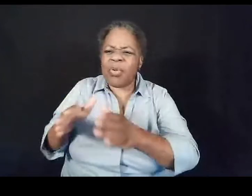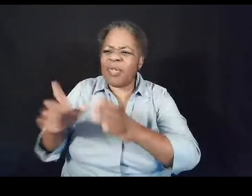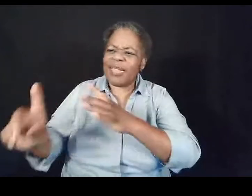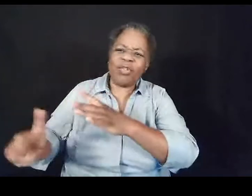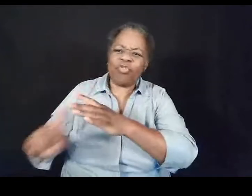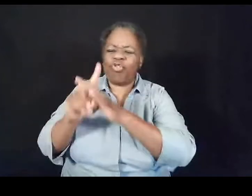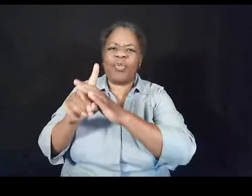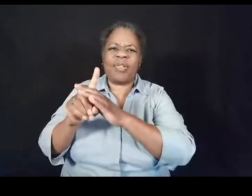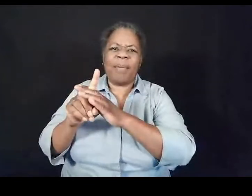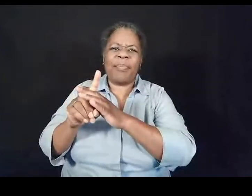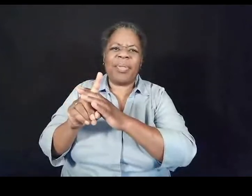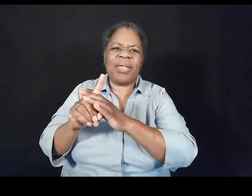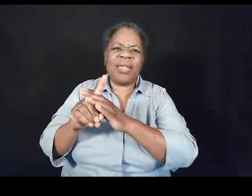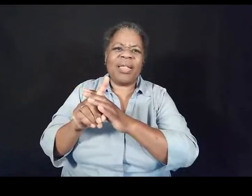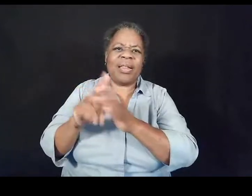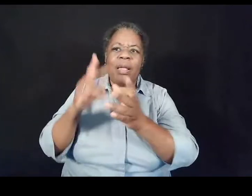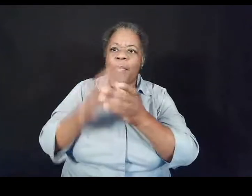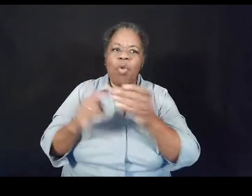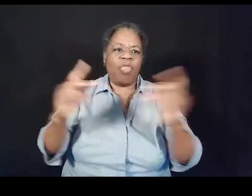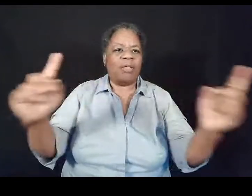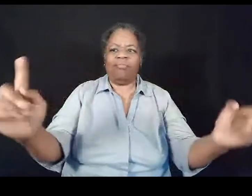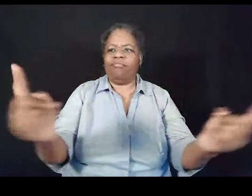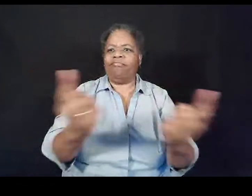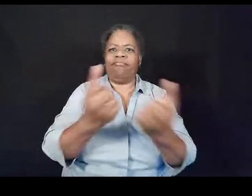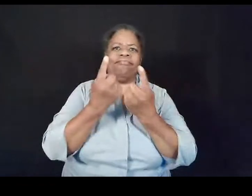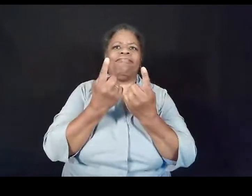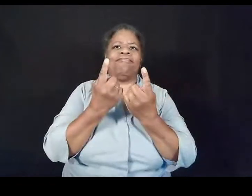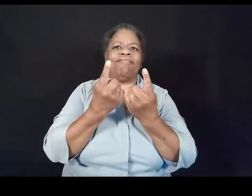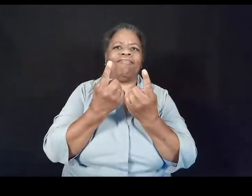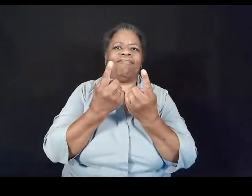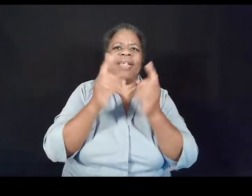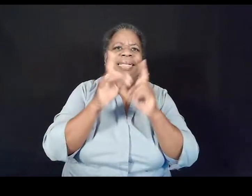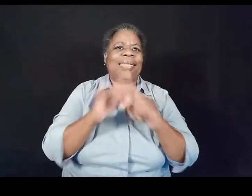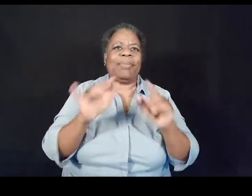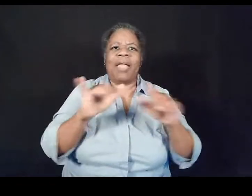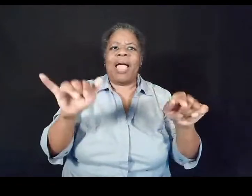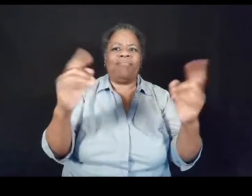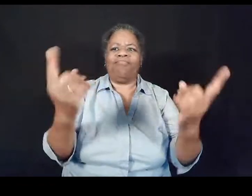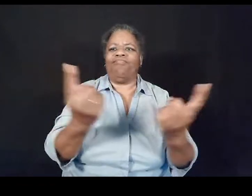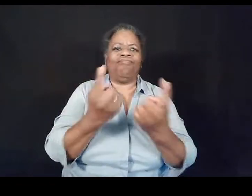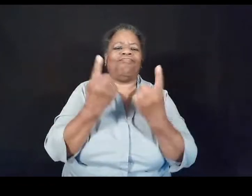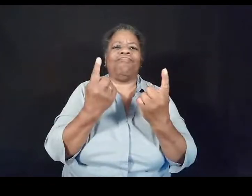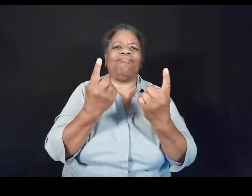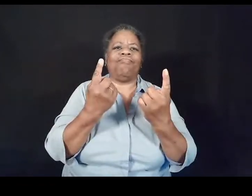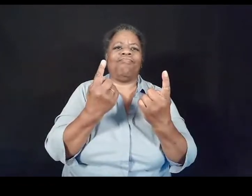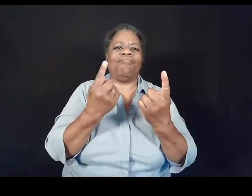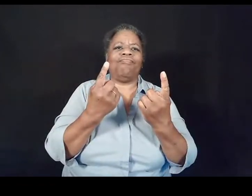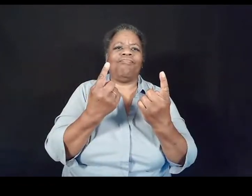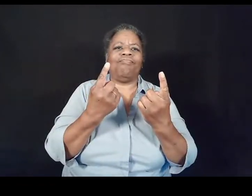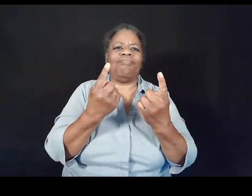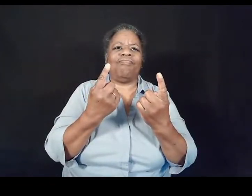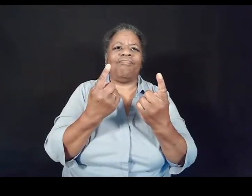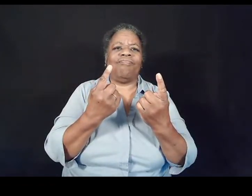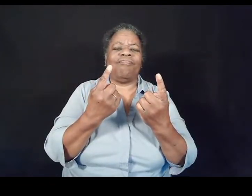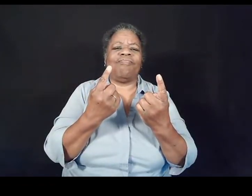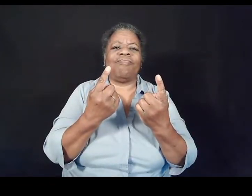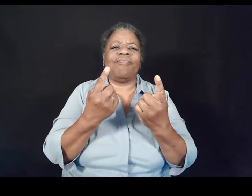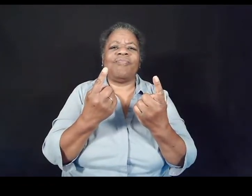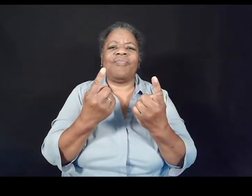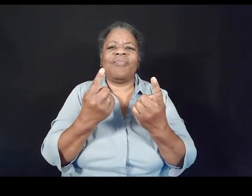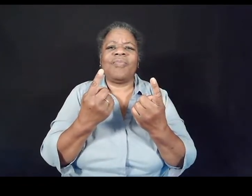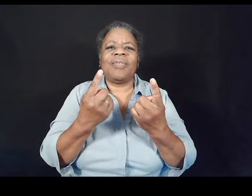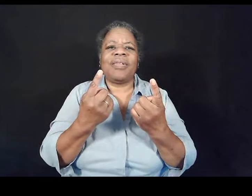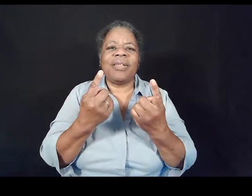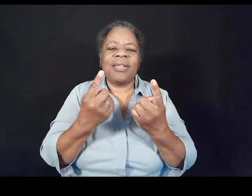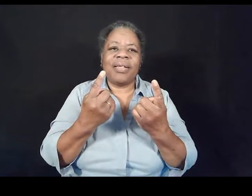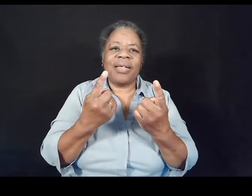fact, they both step into the lobby at the same time. And in James' imaginary scenario,